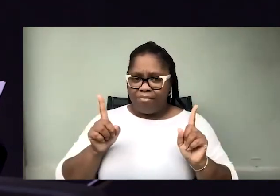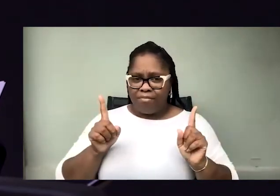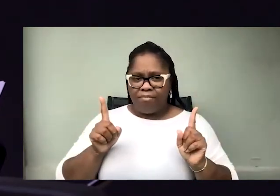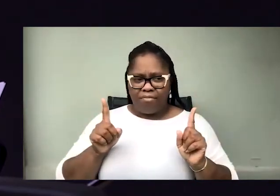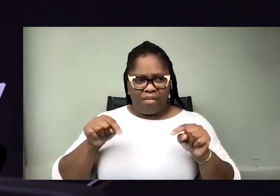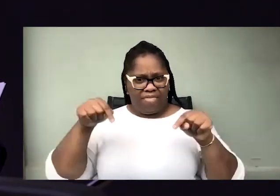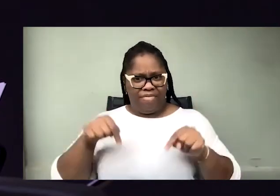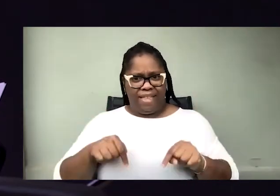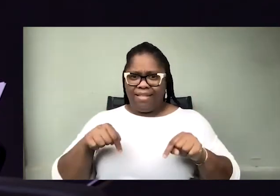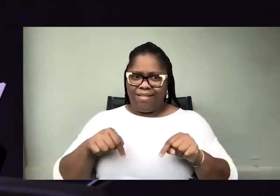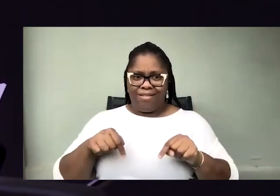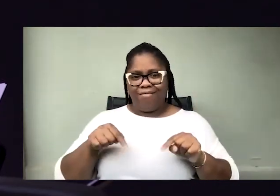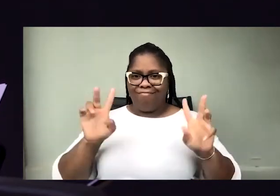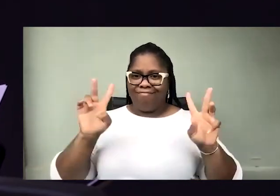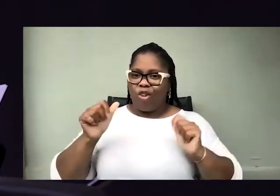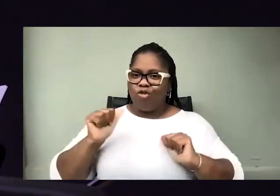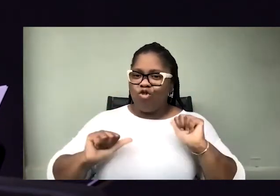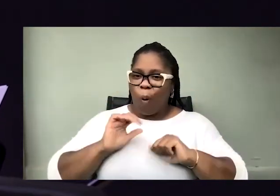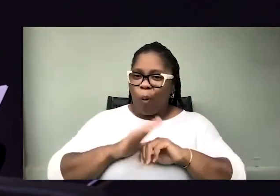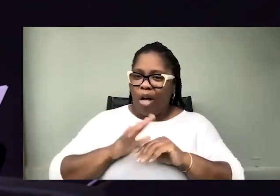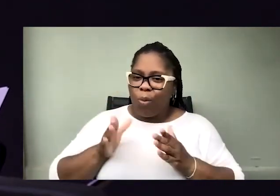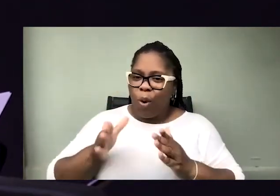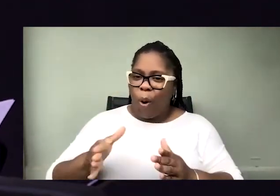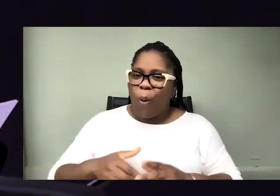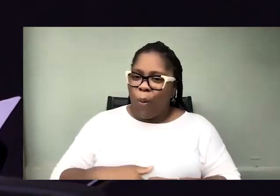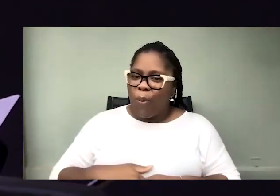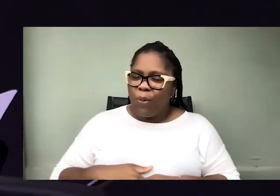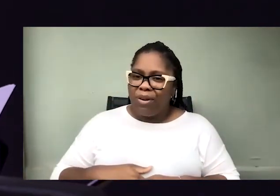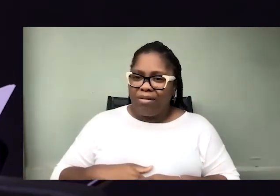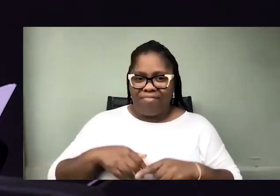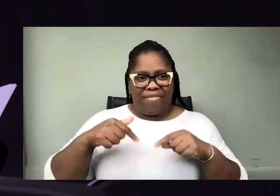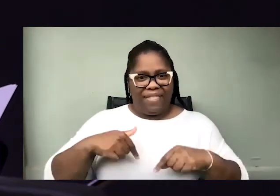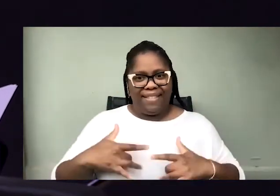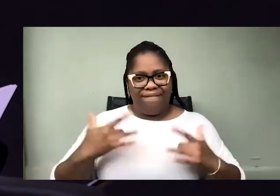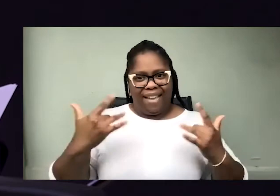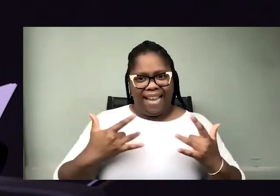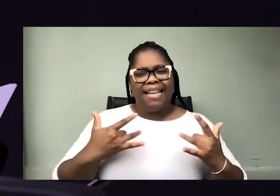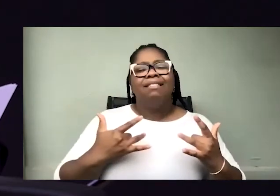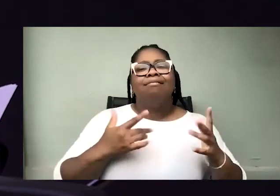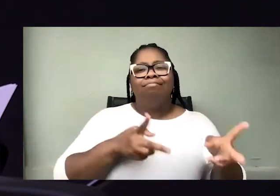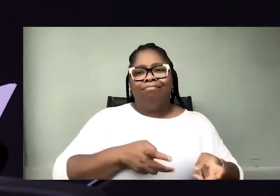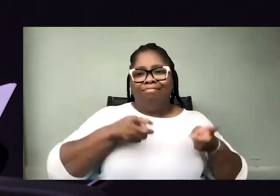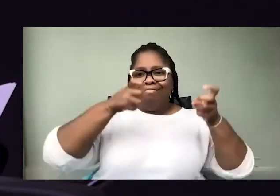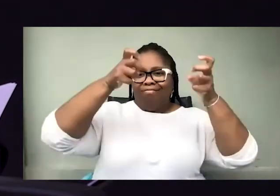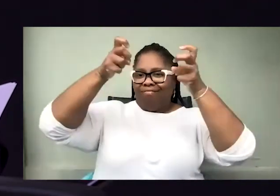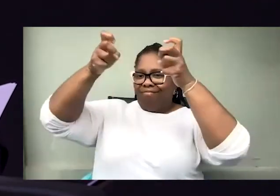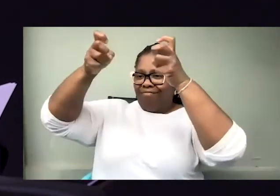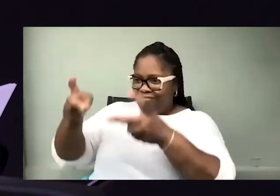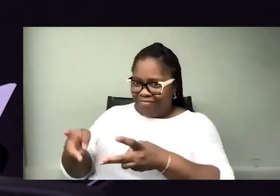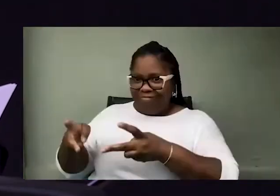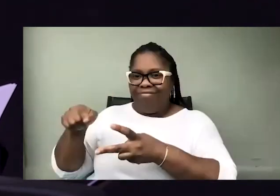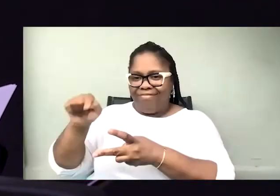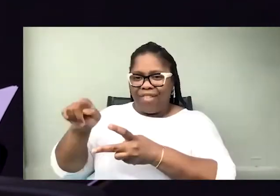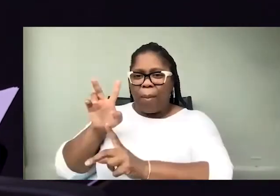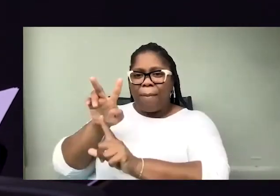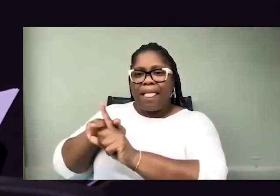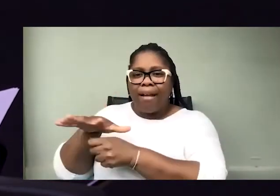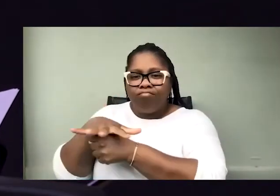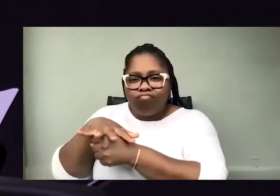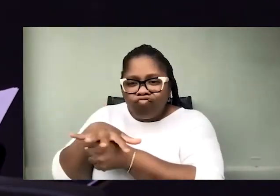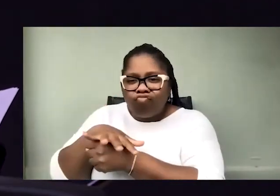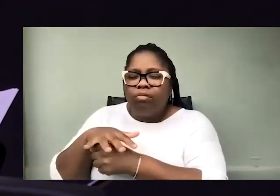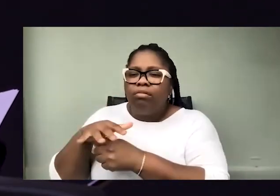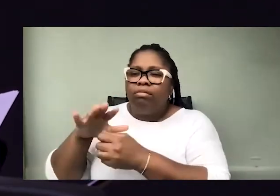this show on the road, right? Replicate it in a more regional approach where we're working with cities whose needs are